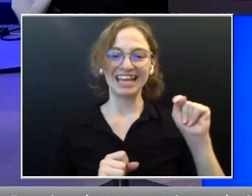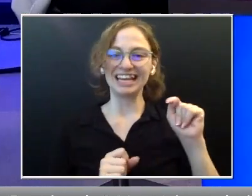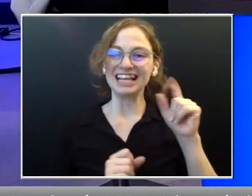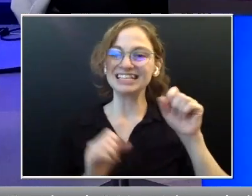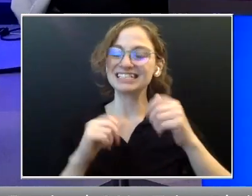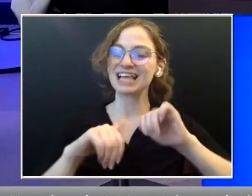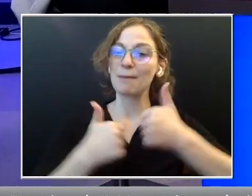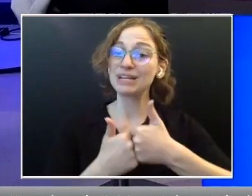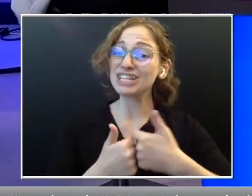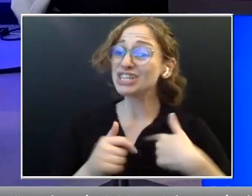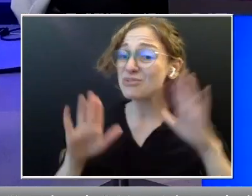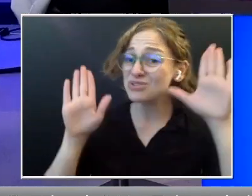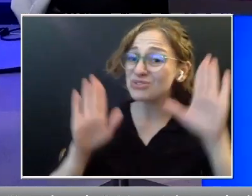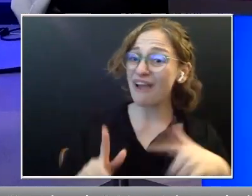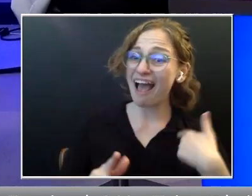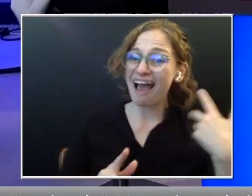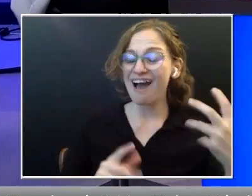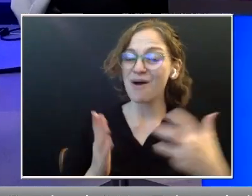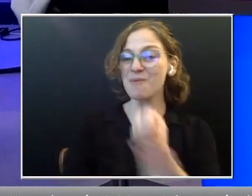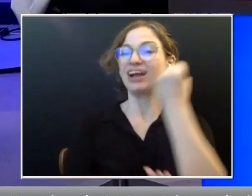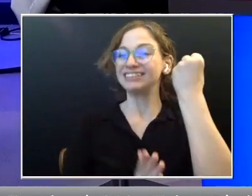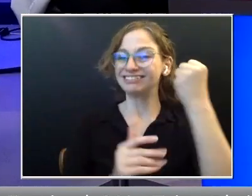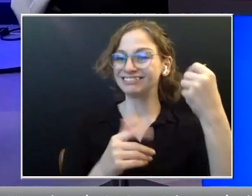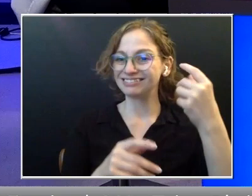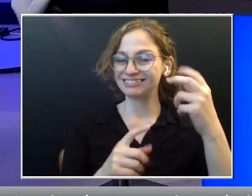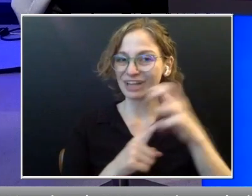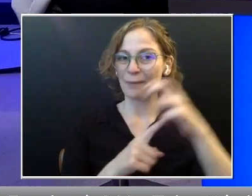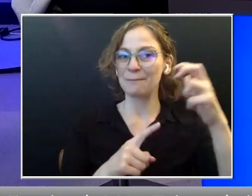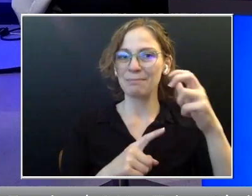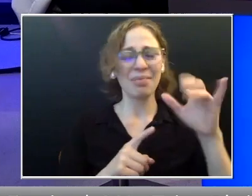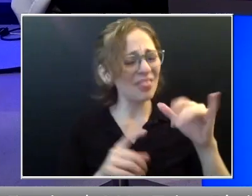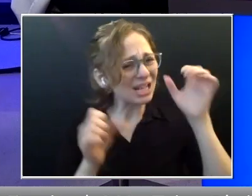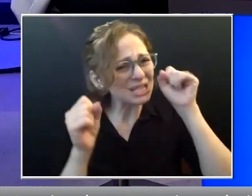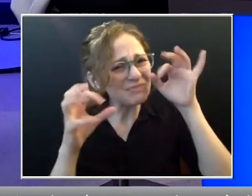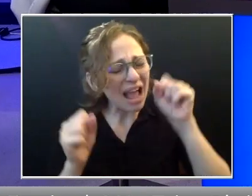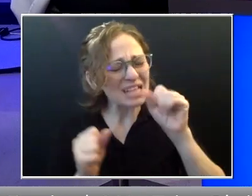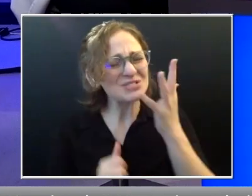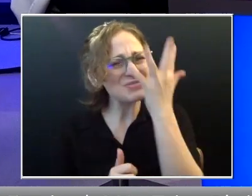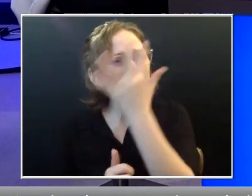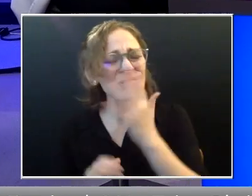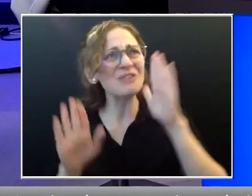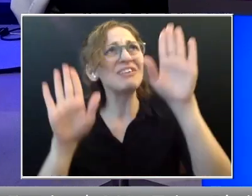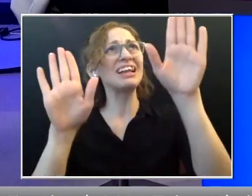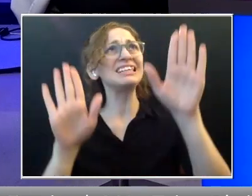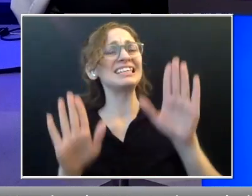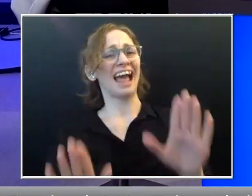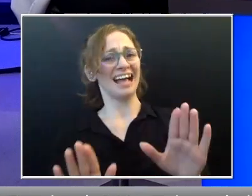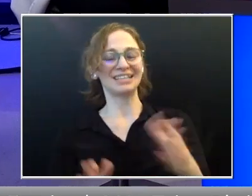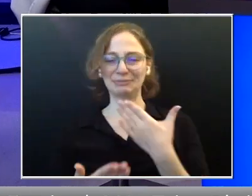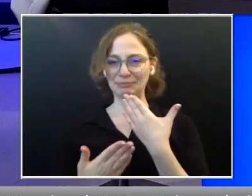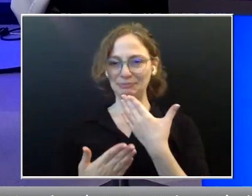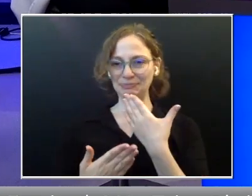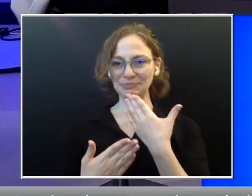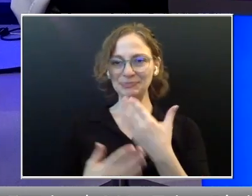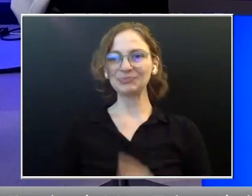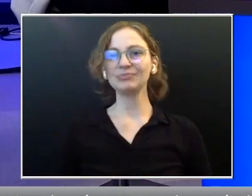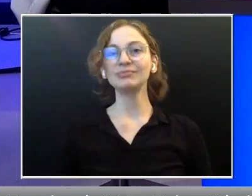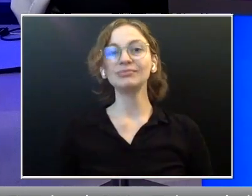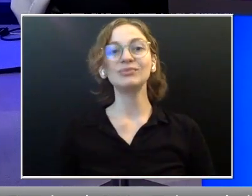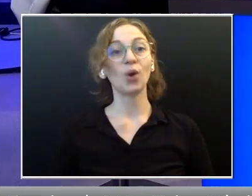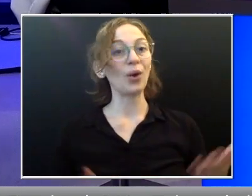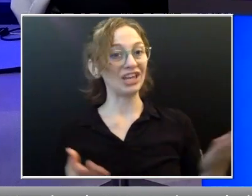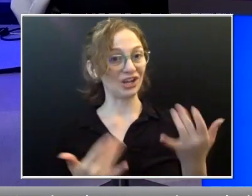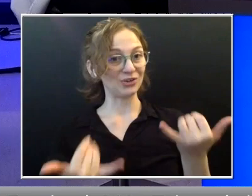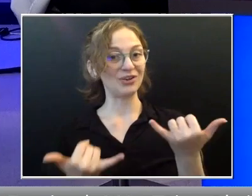Well, that's pretty amazing. You look fantastic. Oh, thank you so much. So we're joined here in the studio by Angela